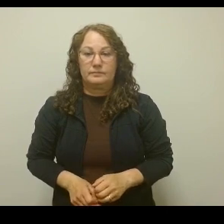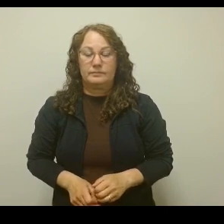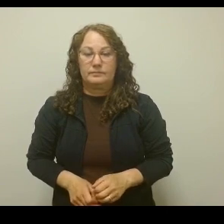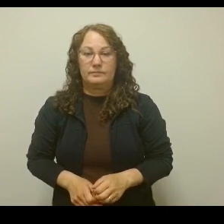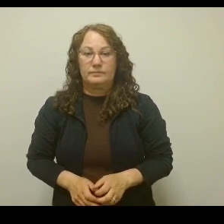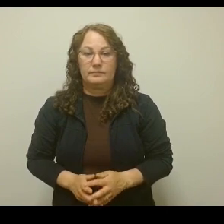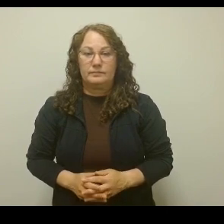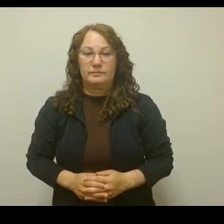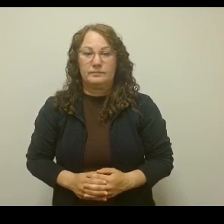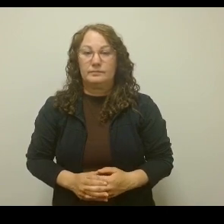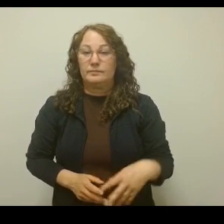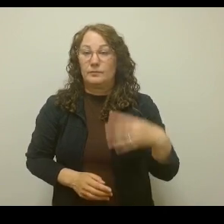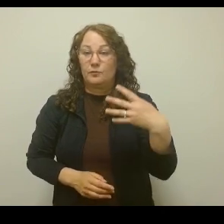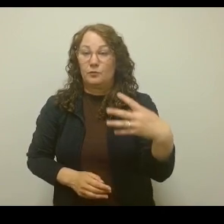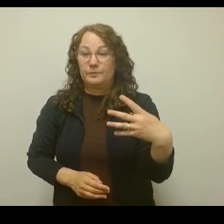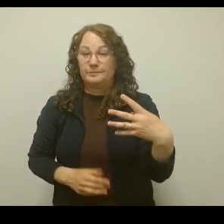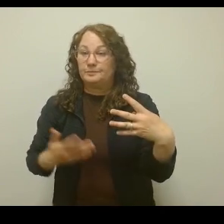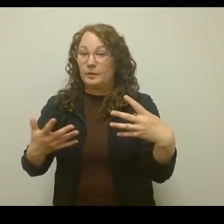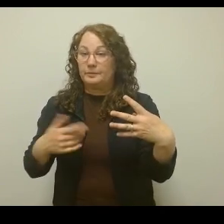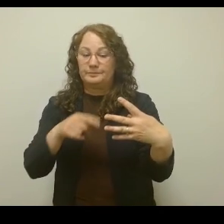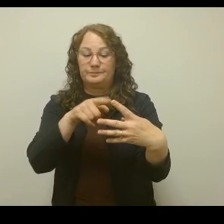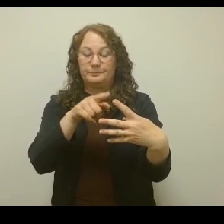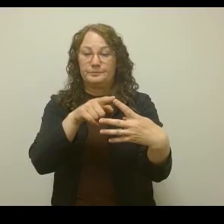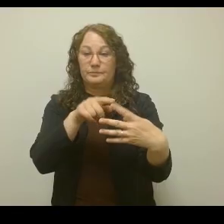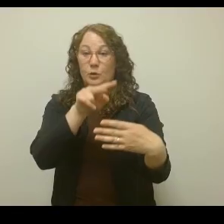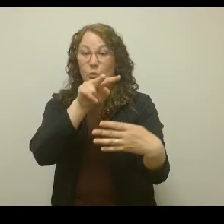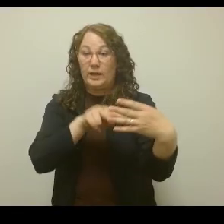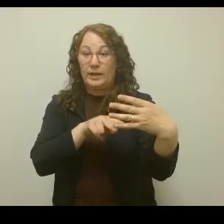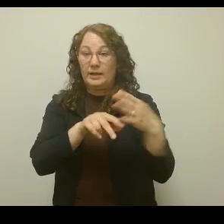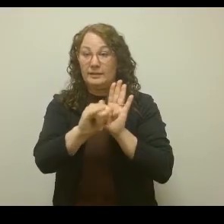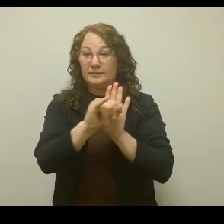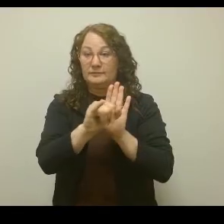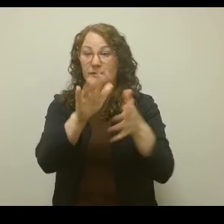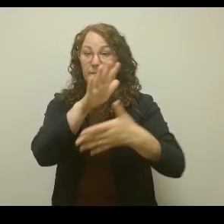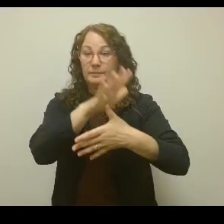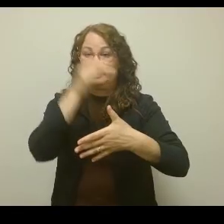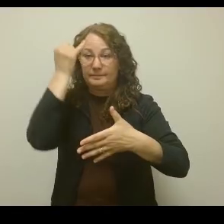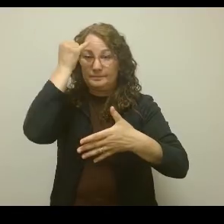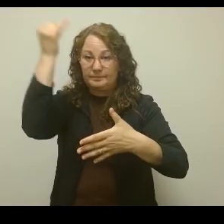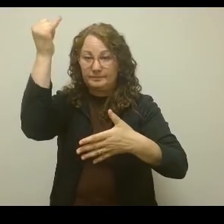The 4 steps are, number 1, read and identify the main idea.